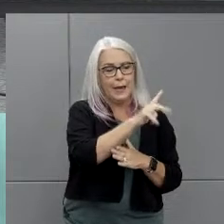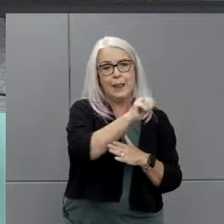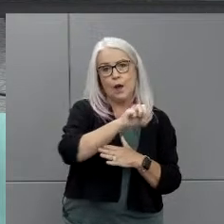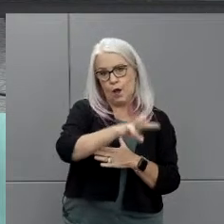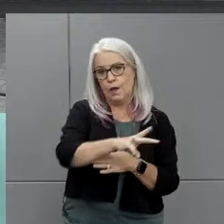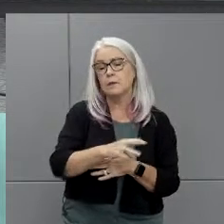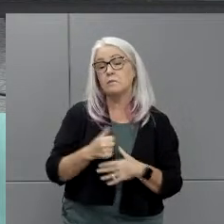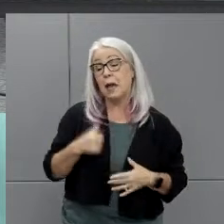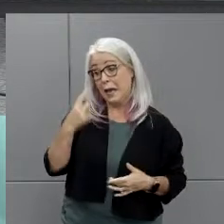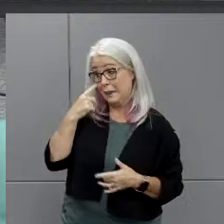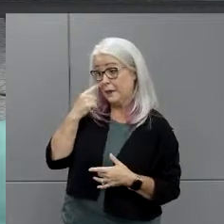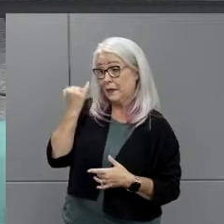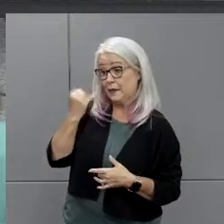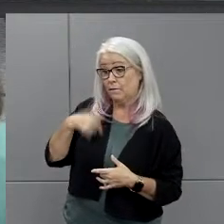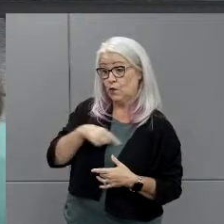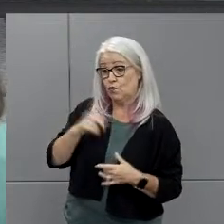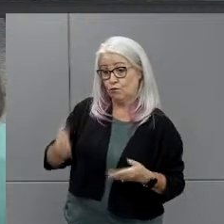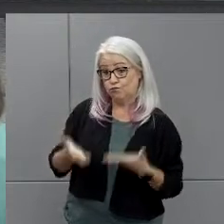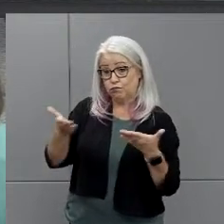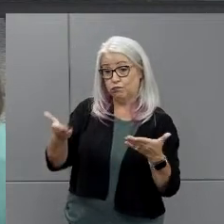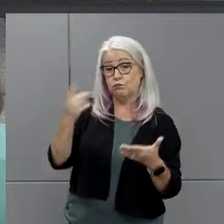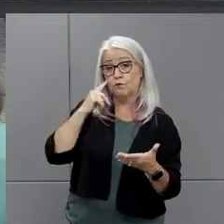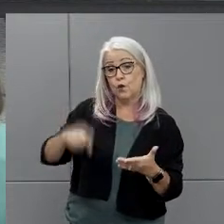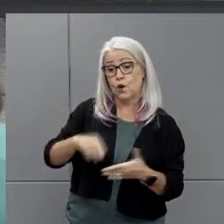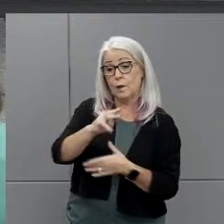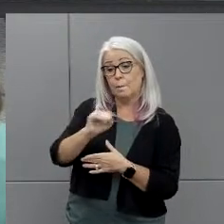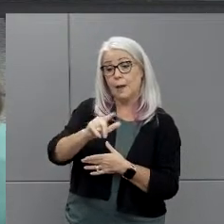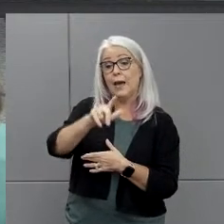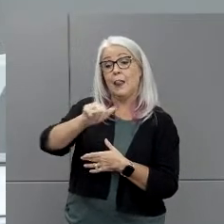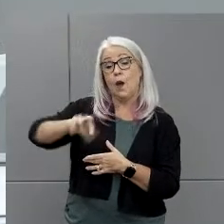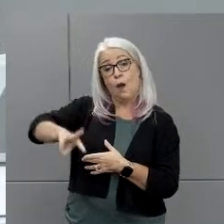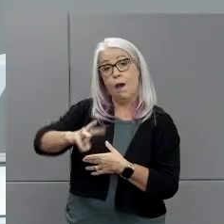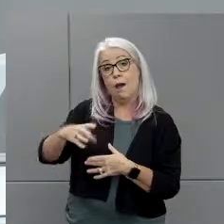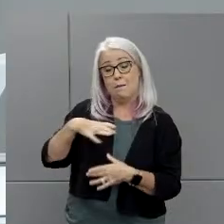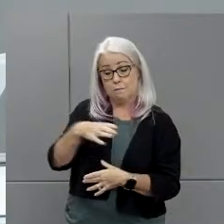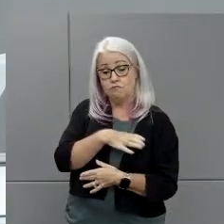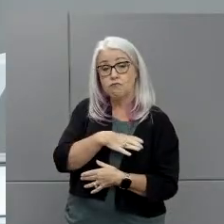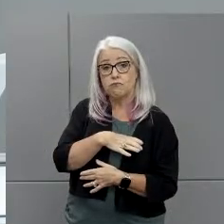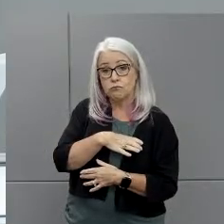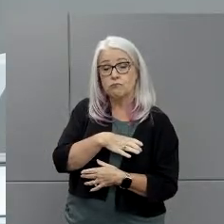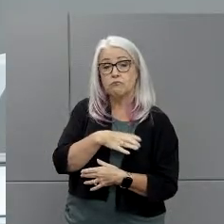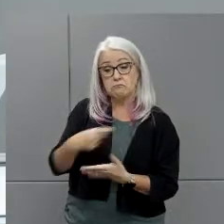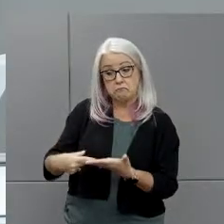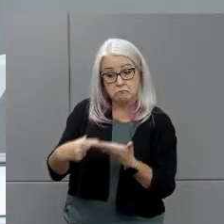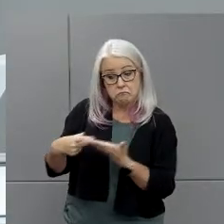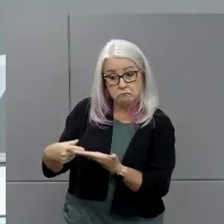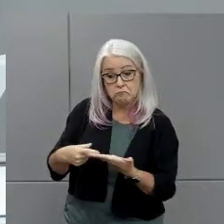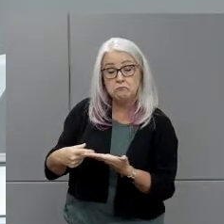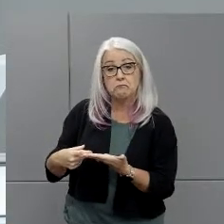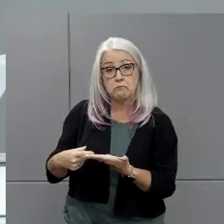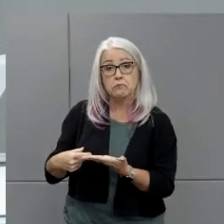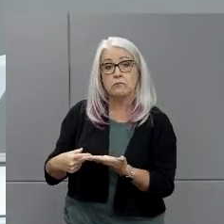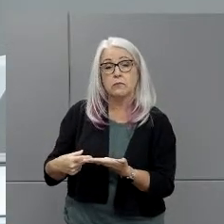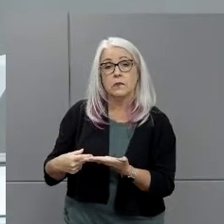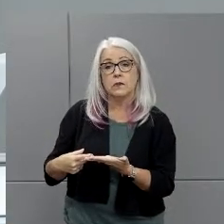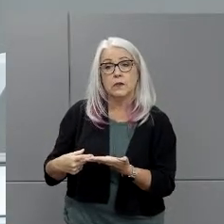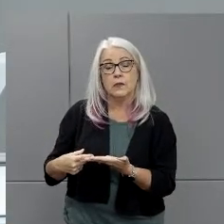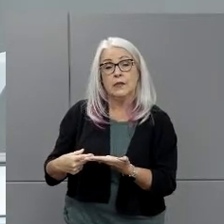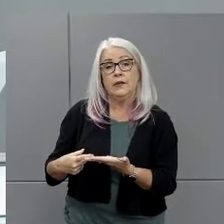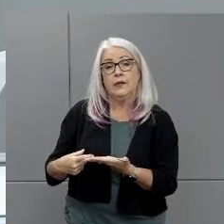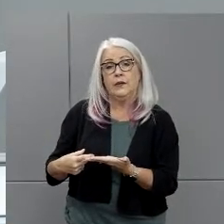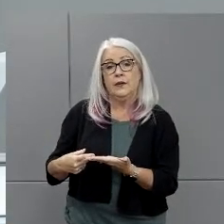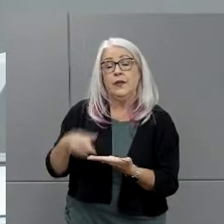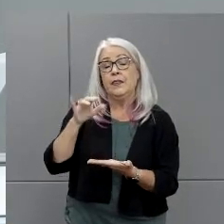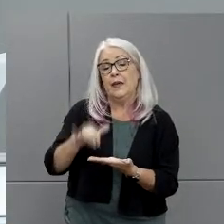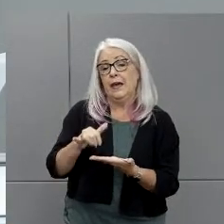I think that if you brought it up to the bylaw committee, and they're looking at bylaws, so that'd be the place